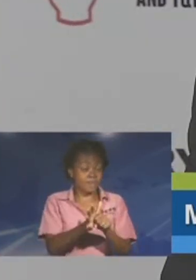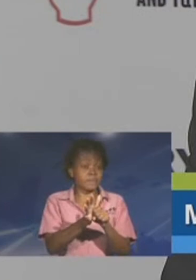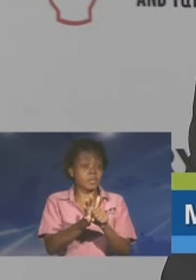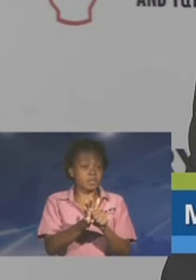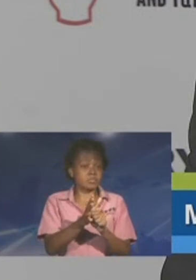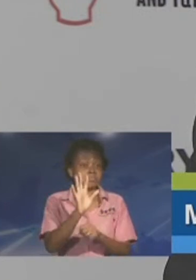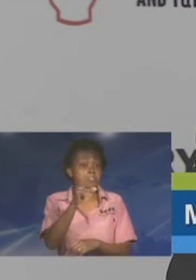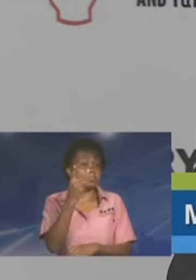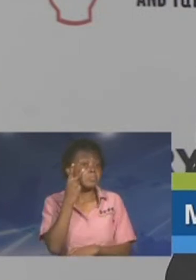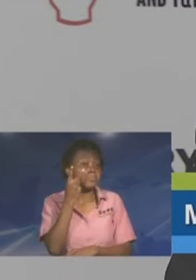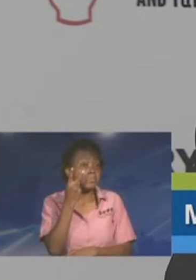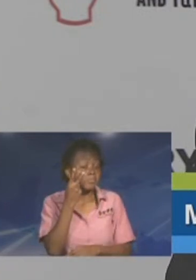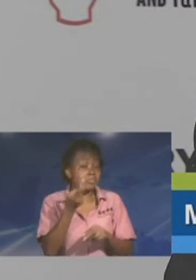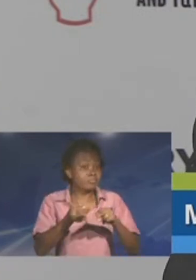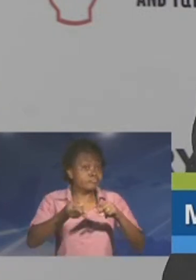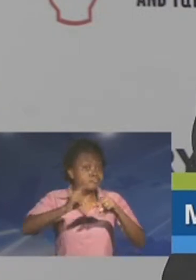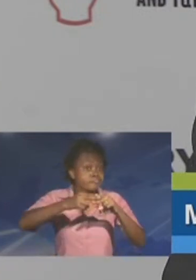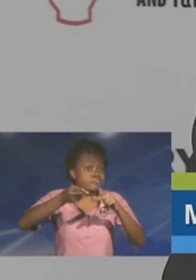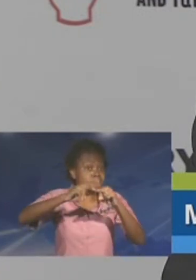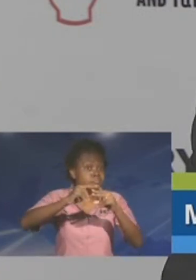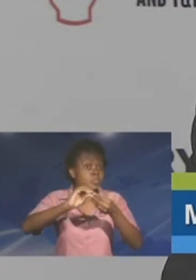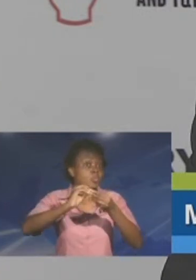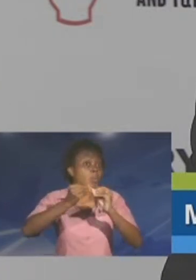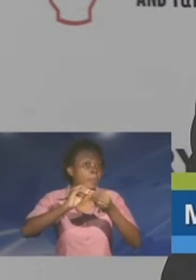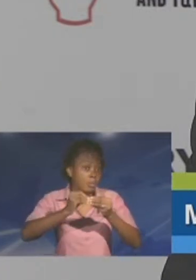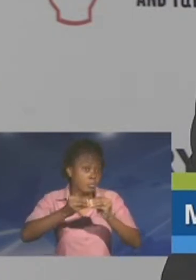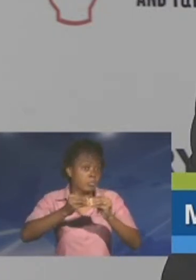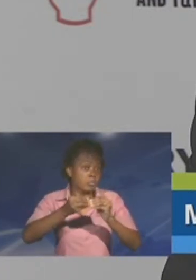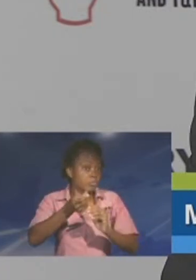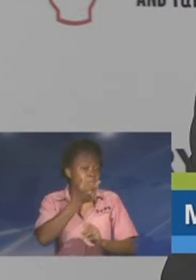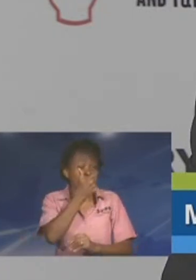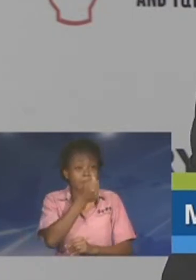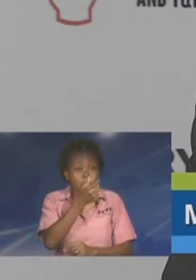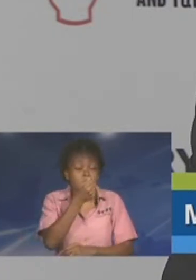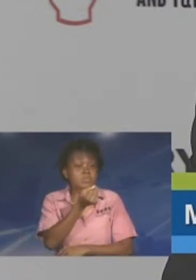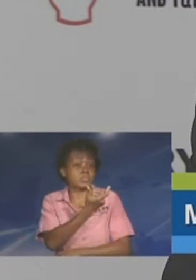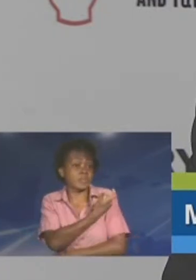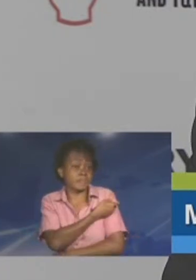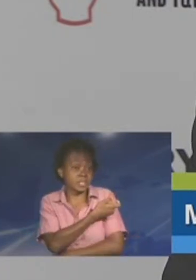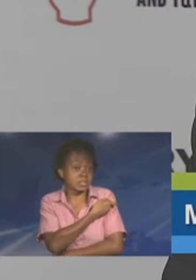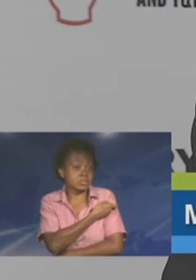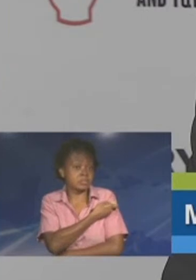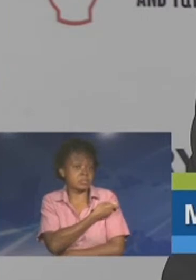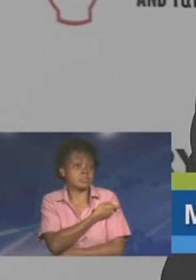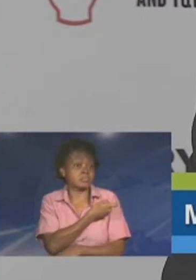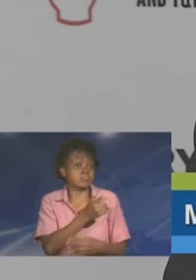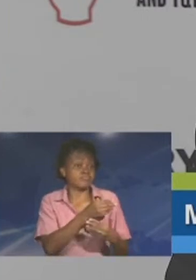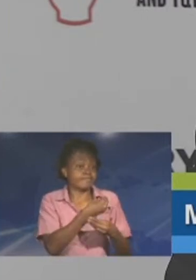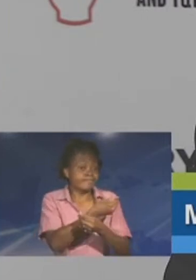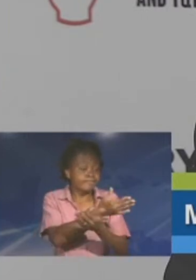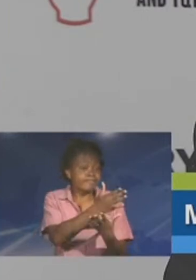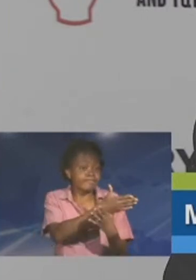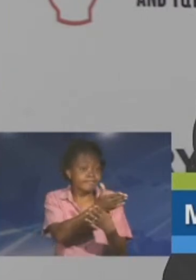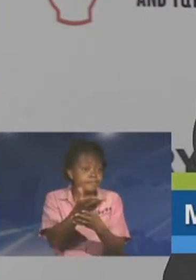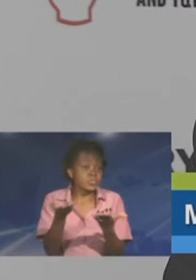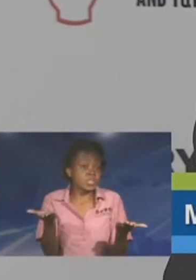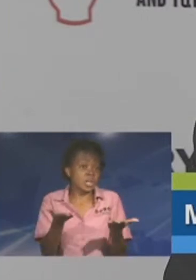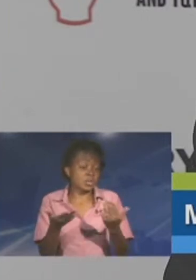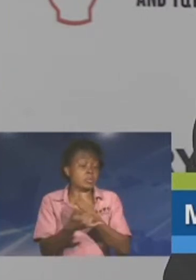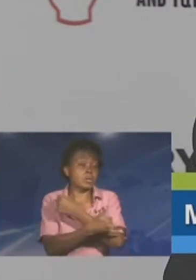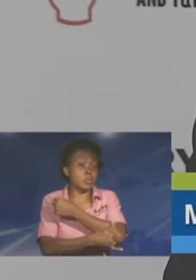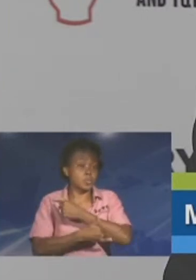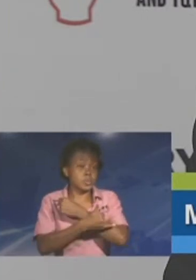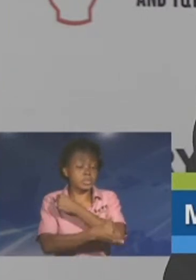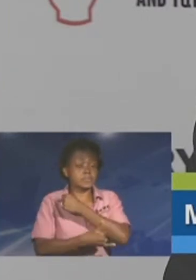influenza vaccines given out in the country, going to a peak of about 118,000 vaccines in the season just